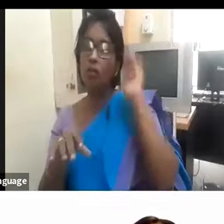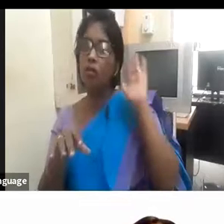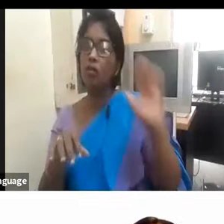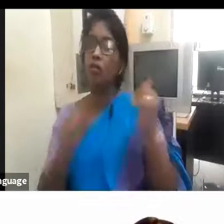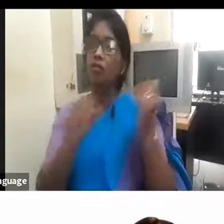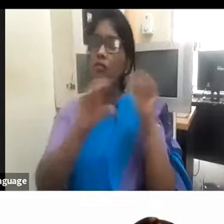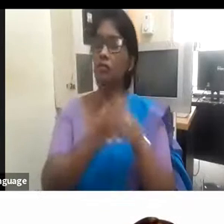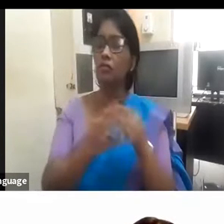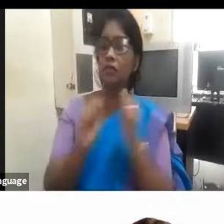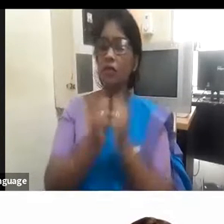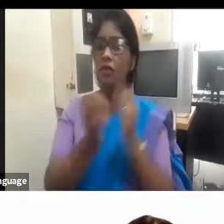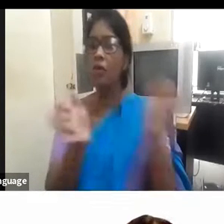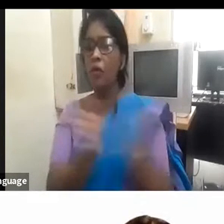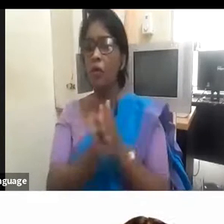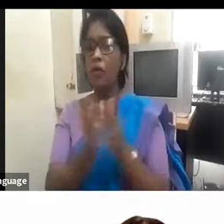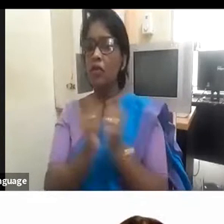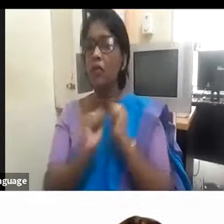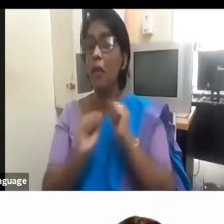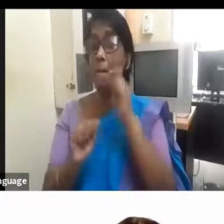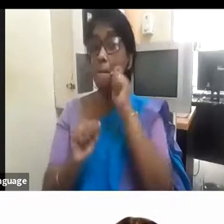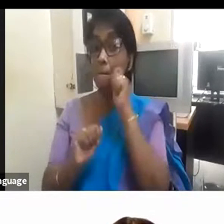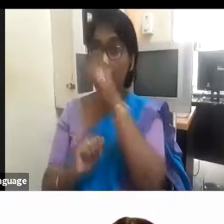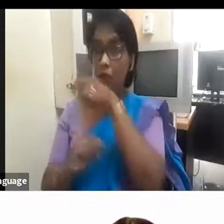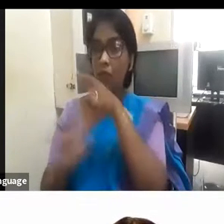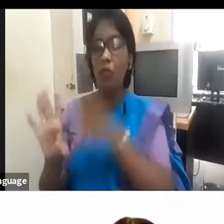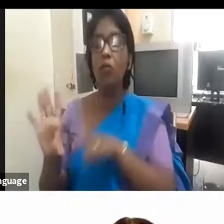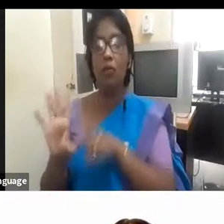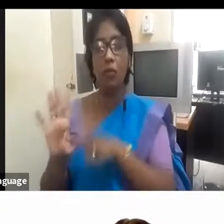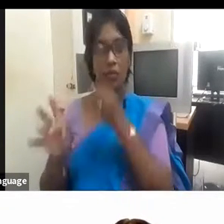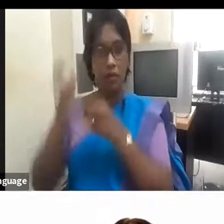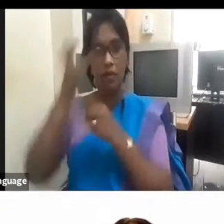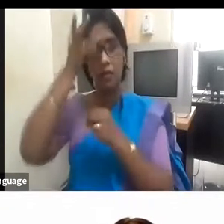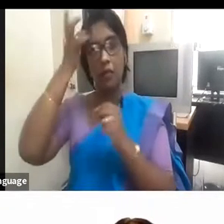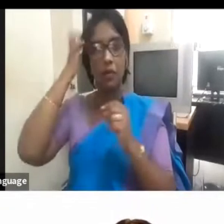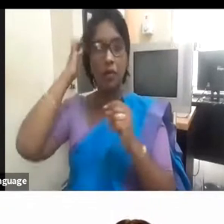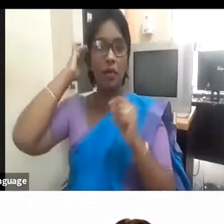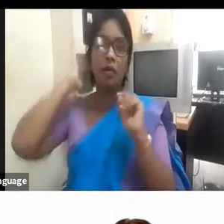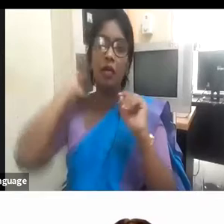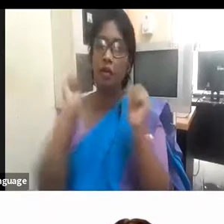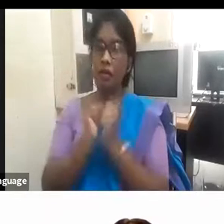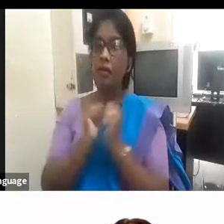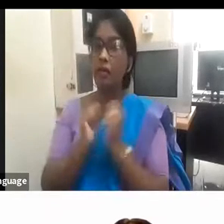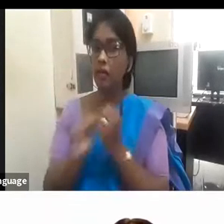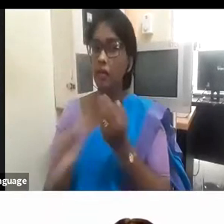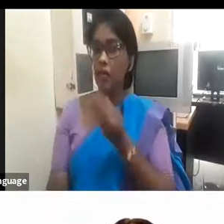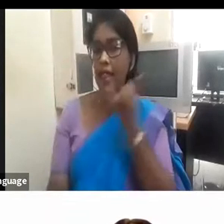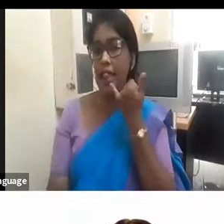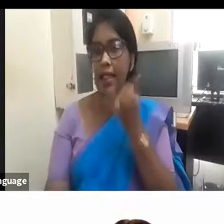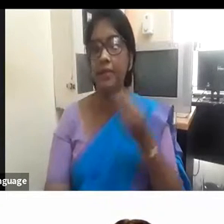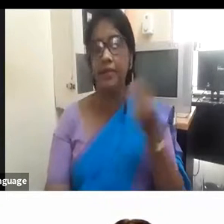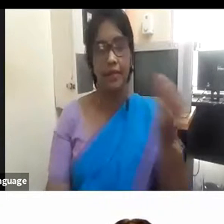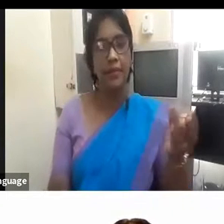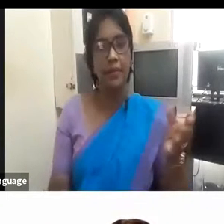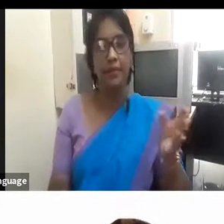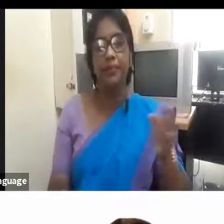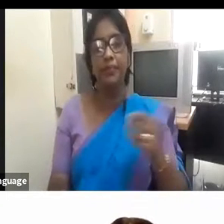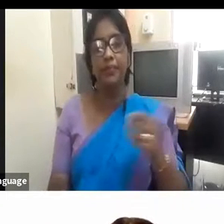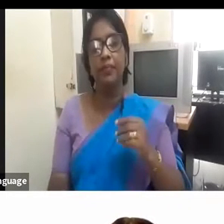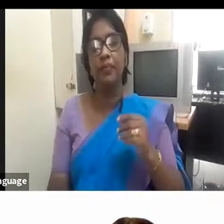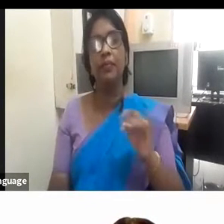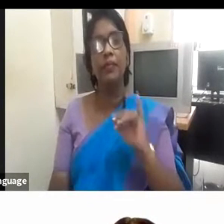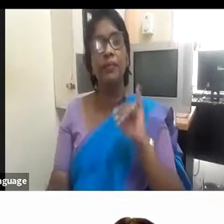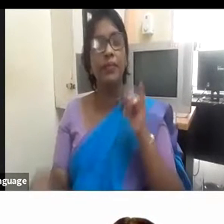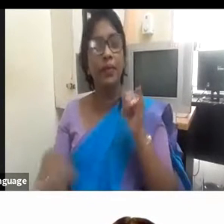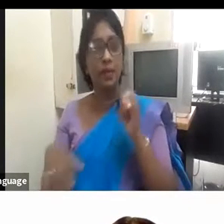to be comfortable to have them. Initially, I saw them trying to